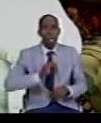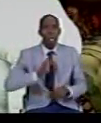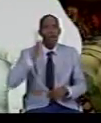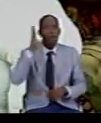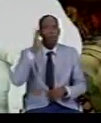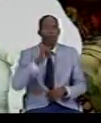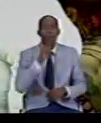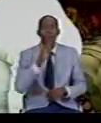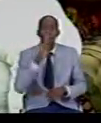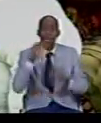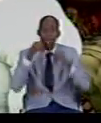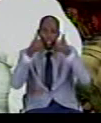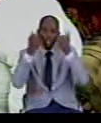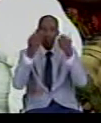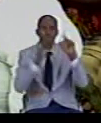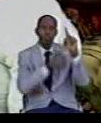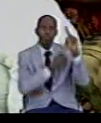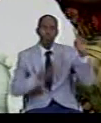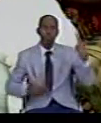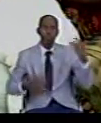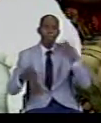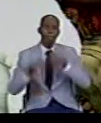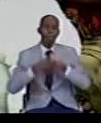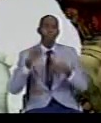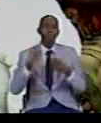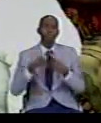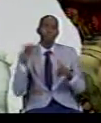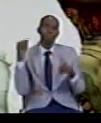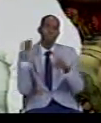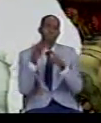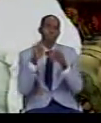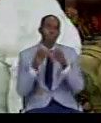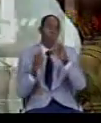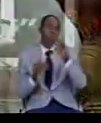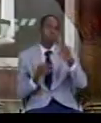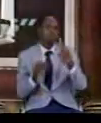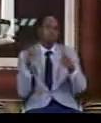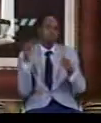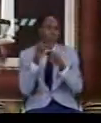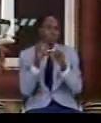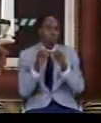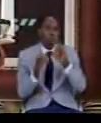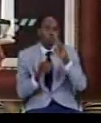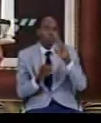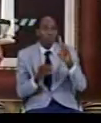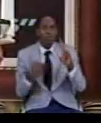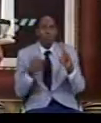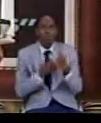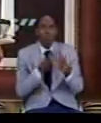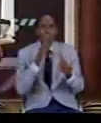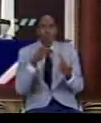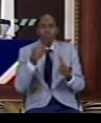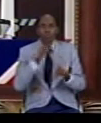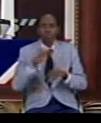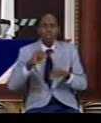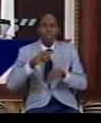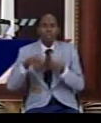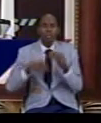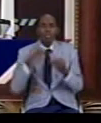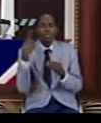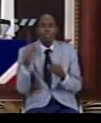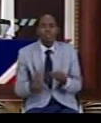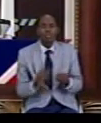Lord. Let's come back to point number one. Point number one, we're talking about the incontestable